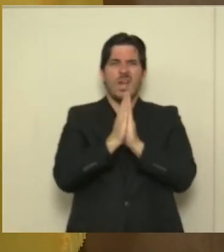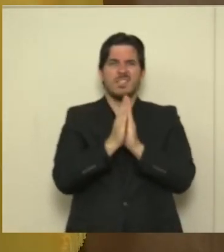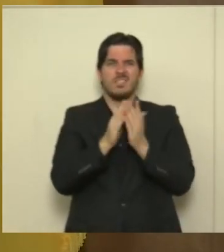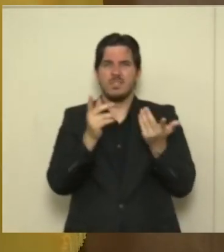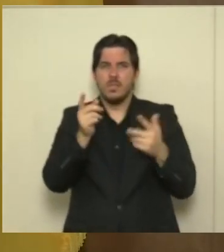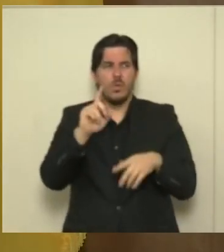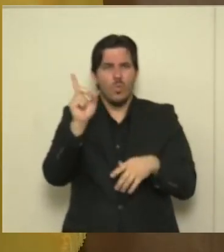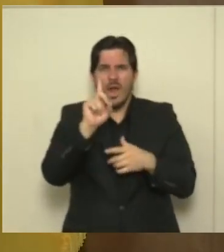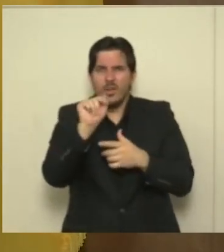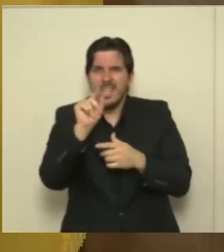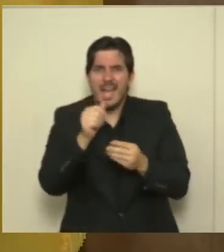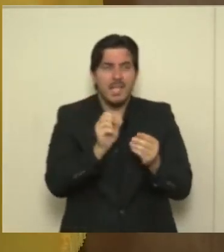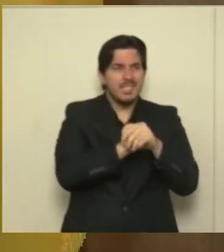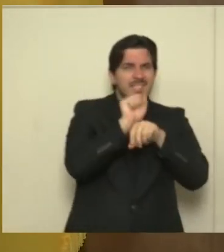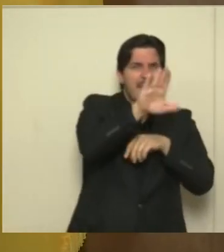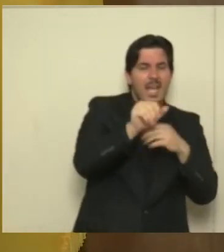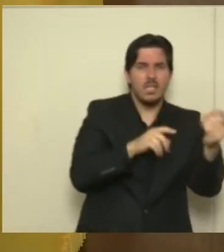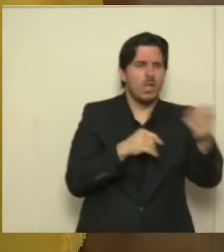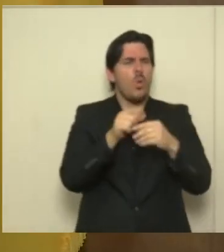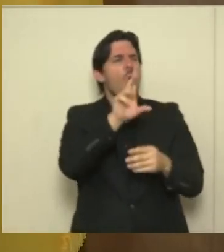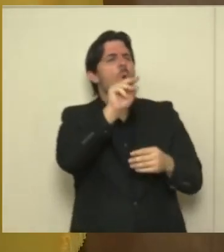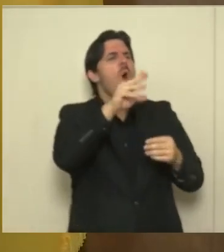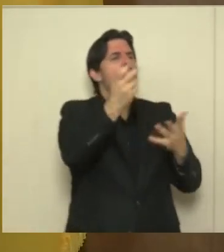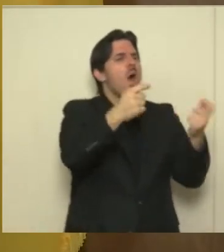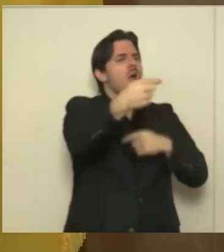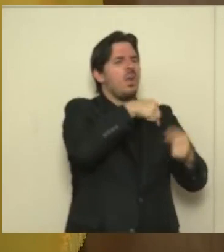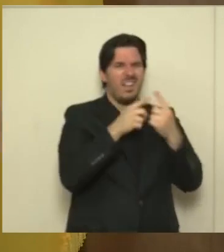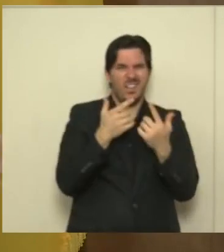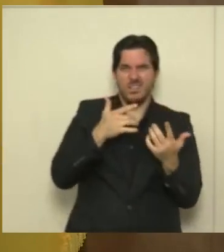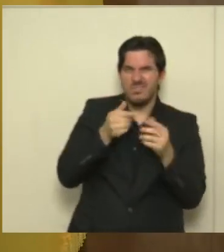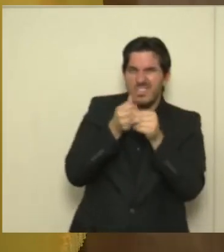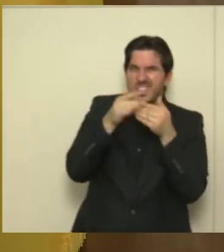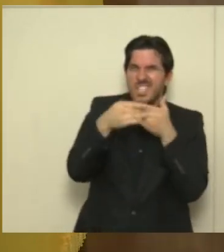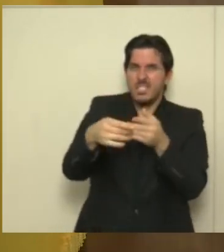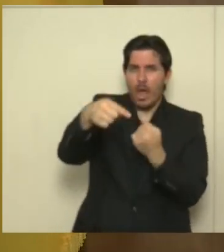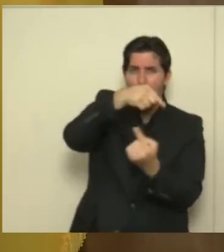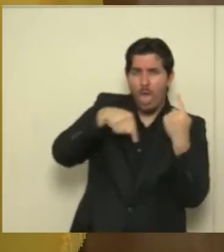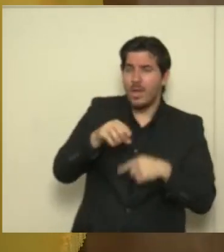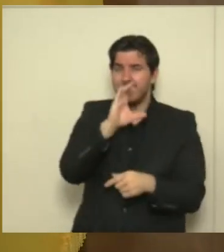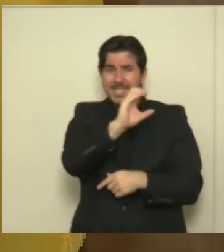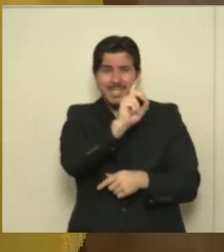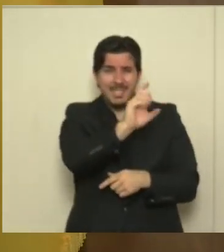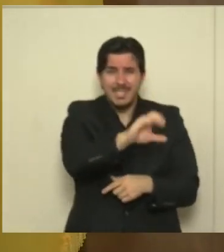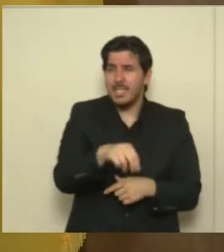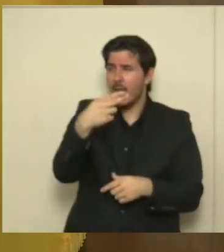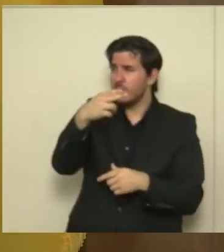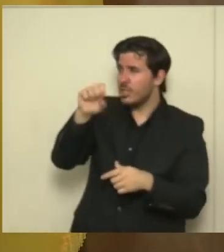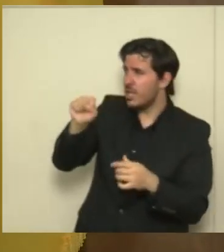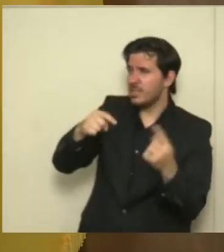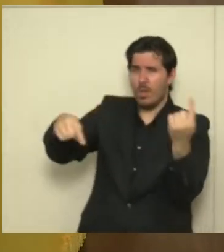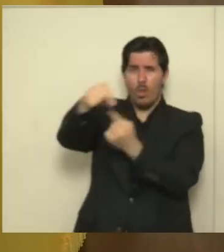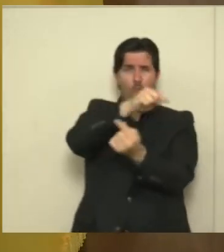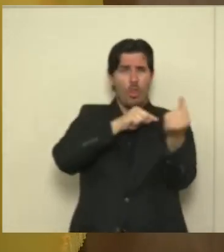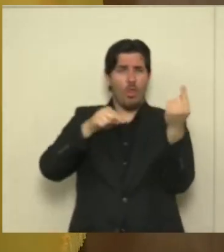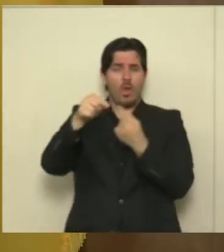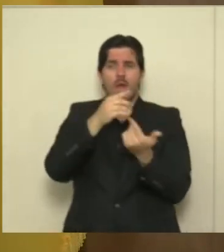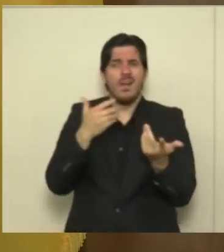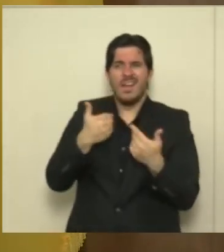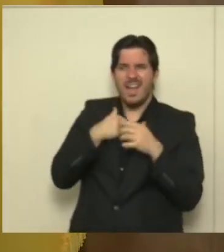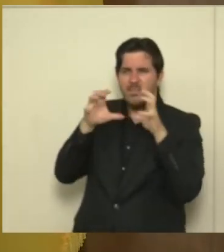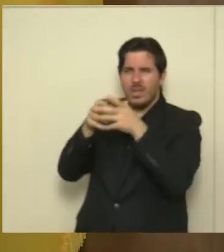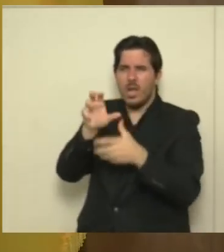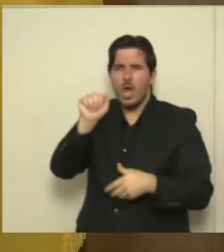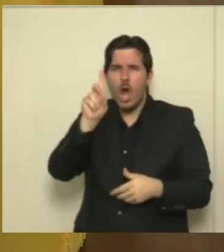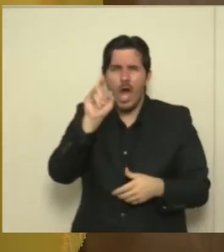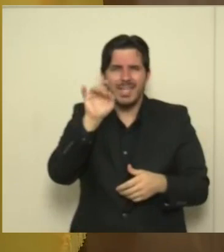get analyzed and reviewed from one place to another, from CDC to HHS. They have a whole auditing data set